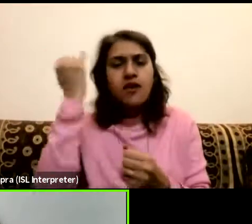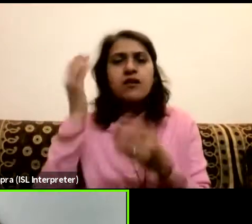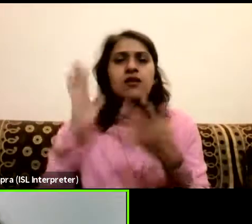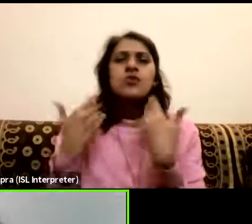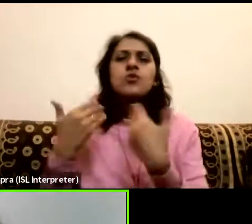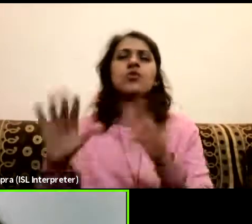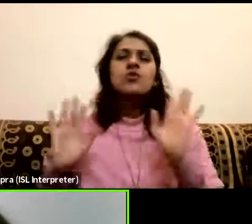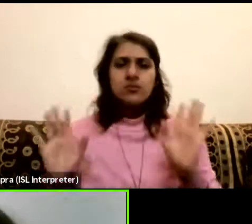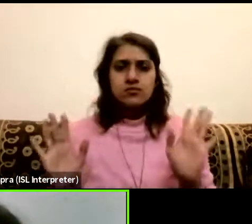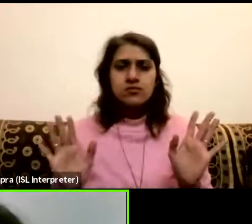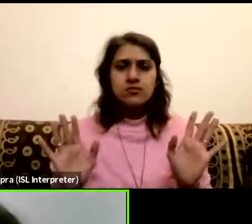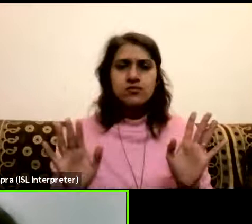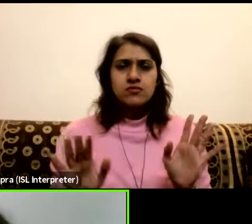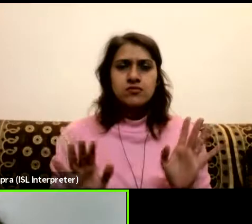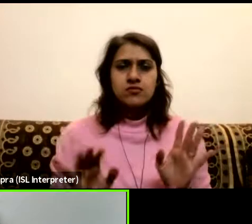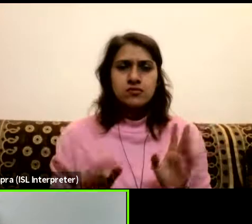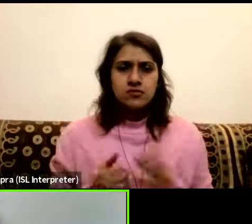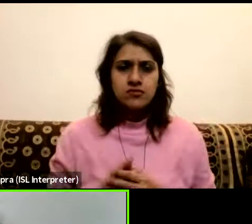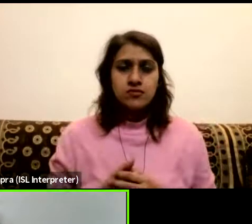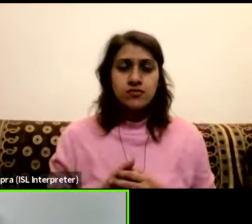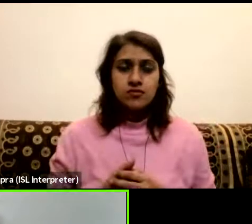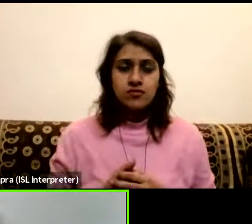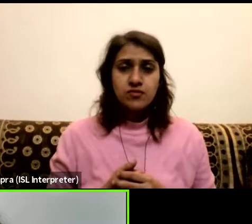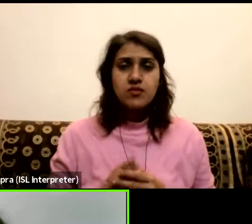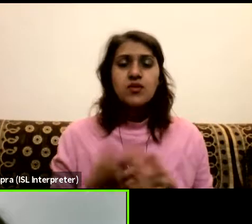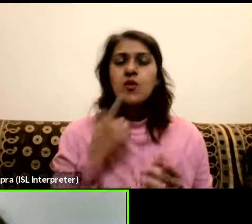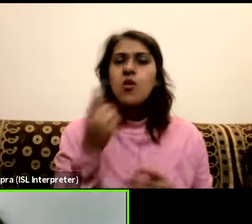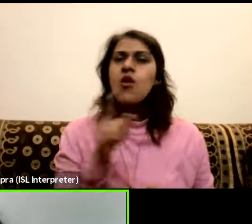an additional 1.2 million children,